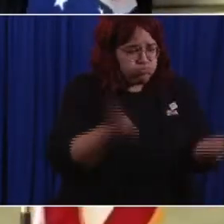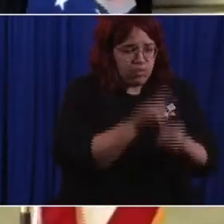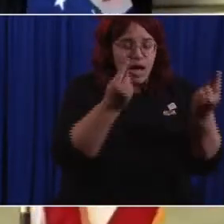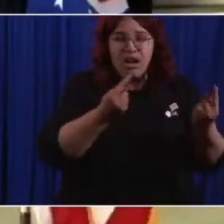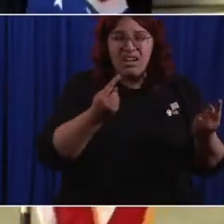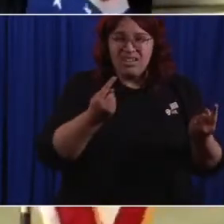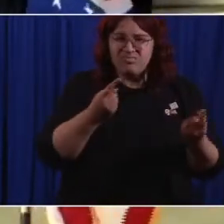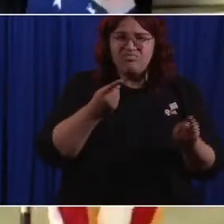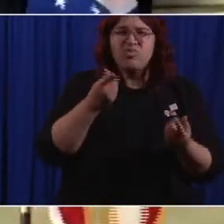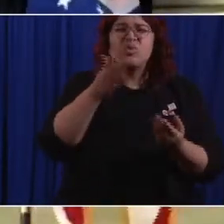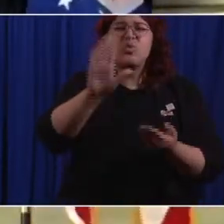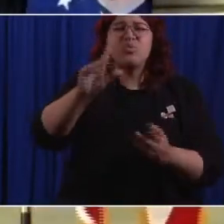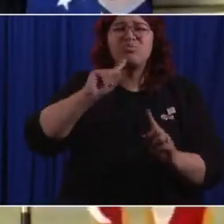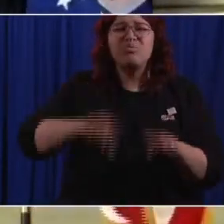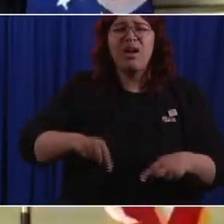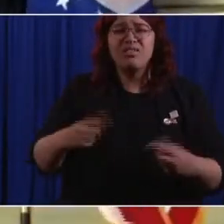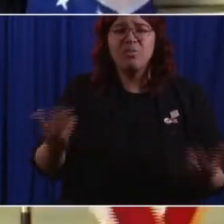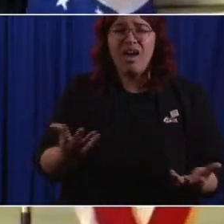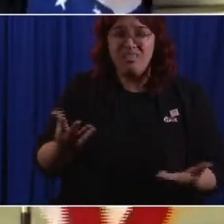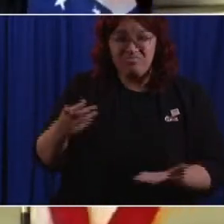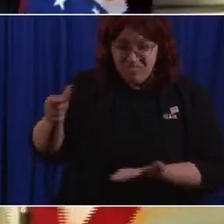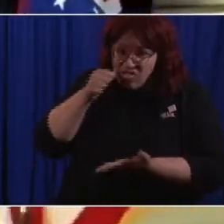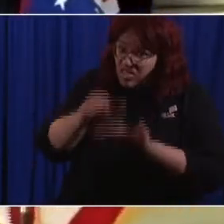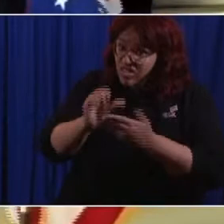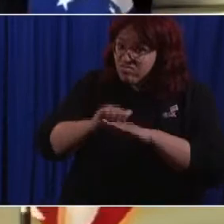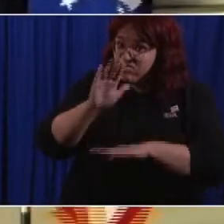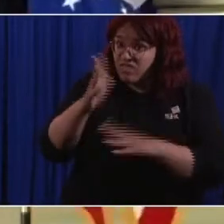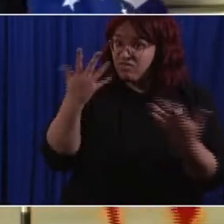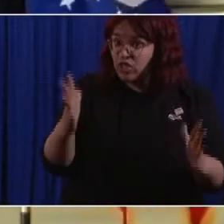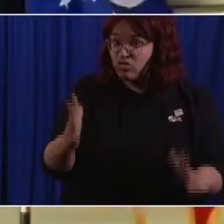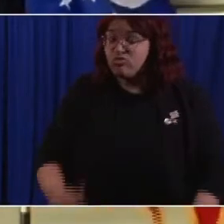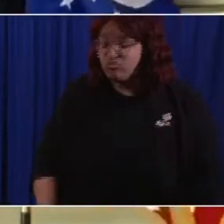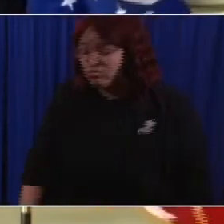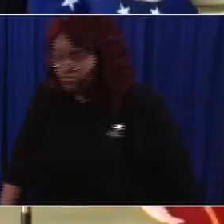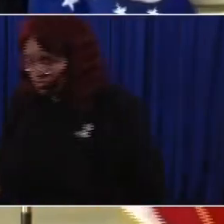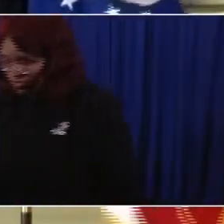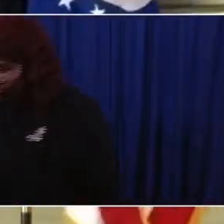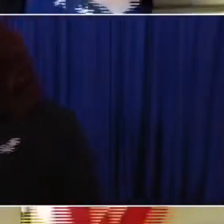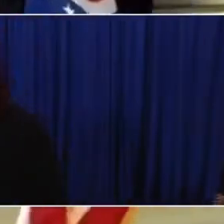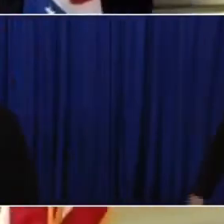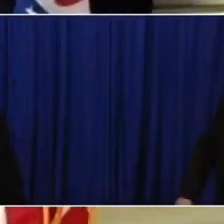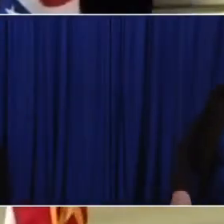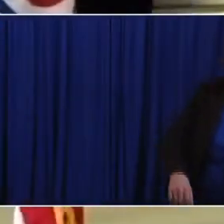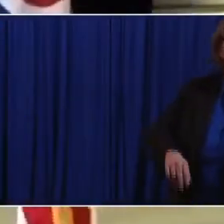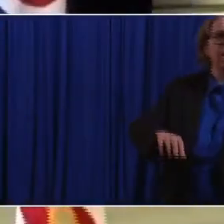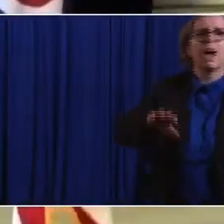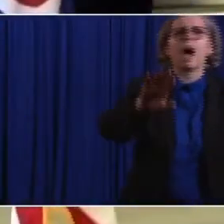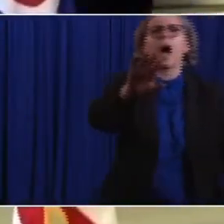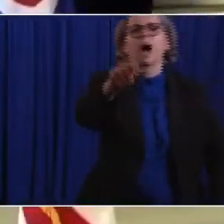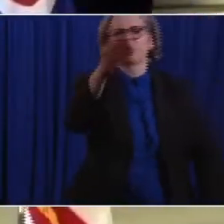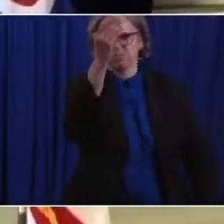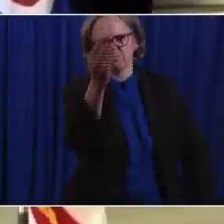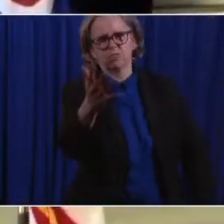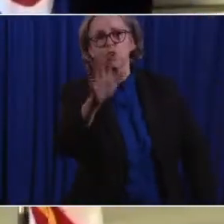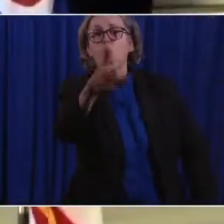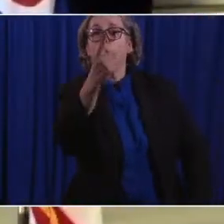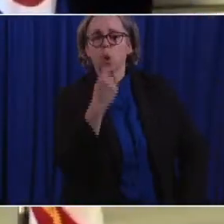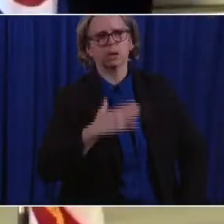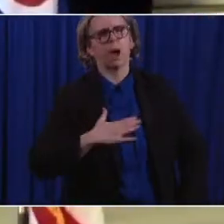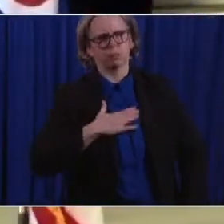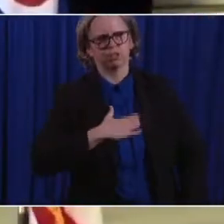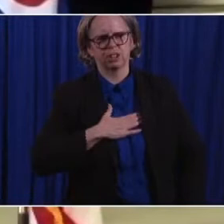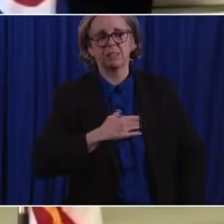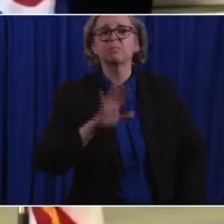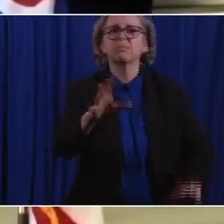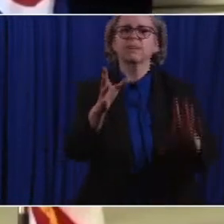Well, I appreciate the question, and I will say this. It's important to understand the context in which you do